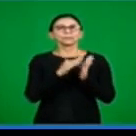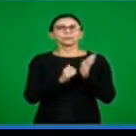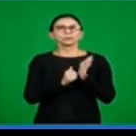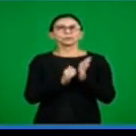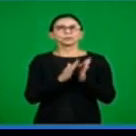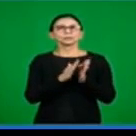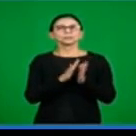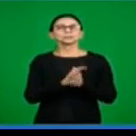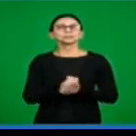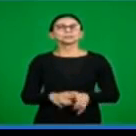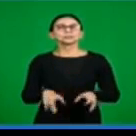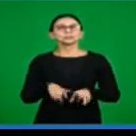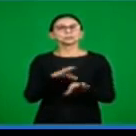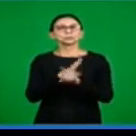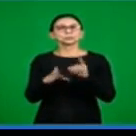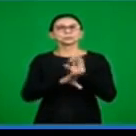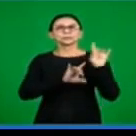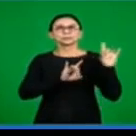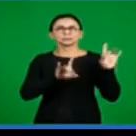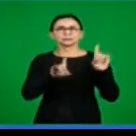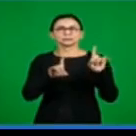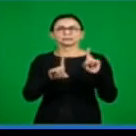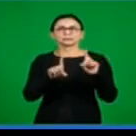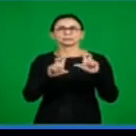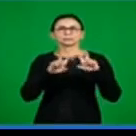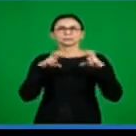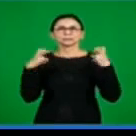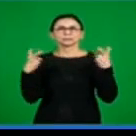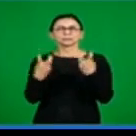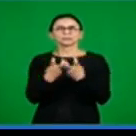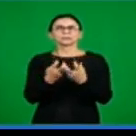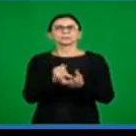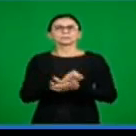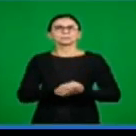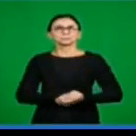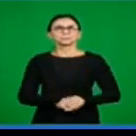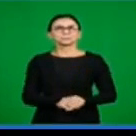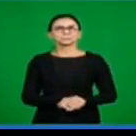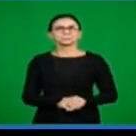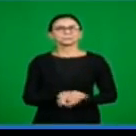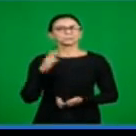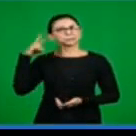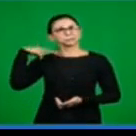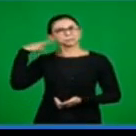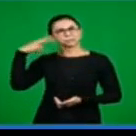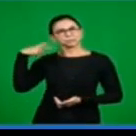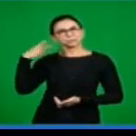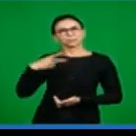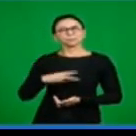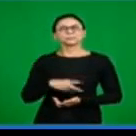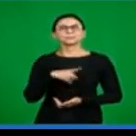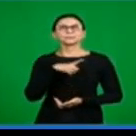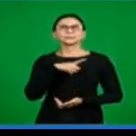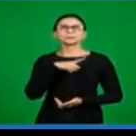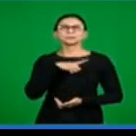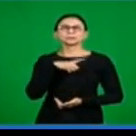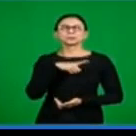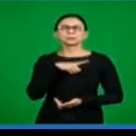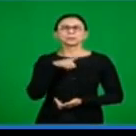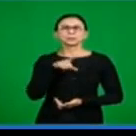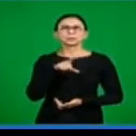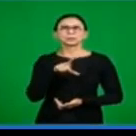Colatina, we have a special service that was done in the chamber of the state